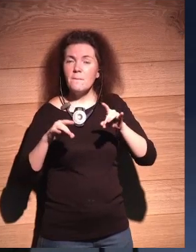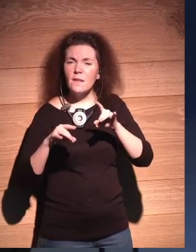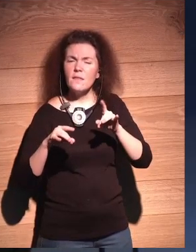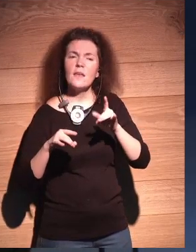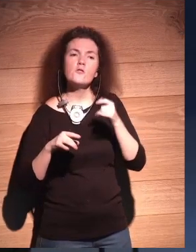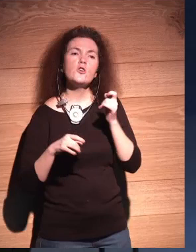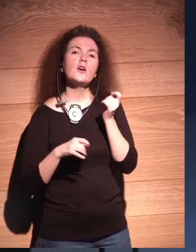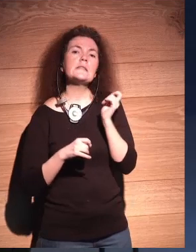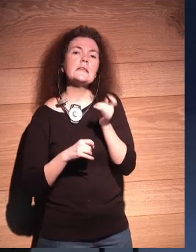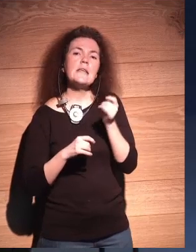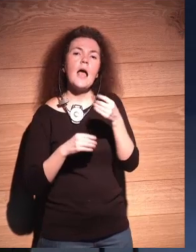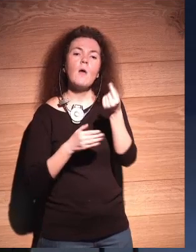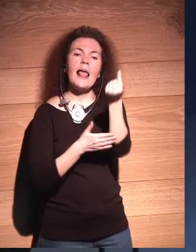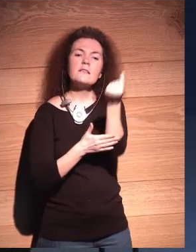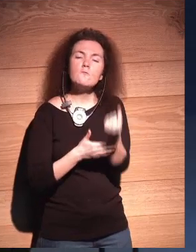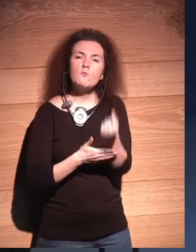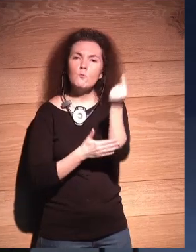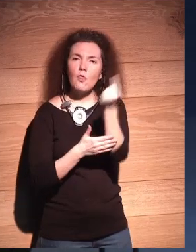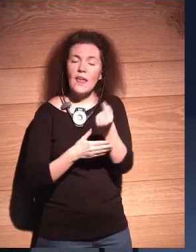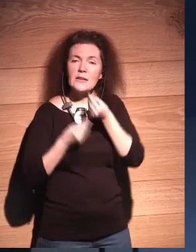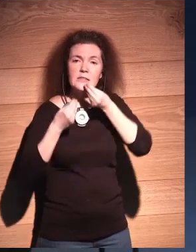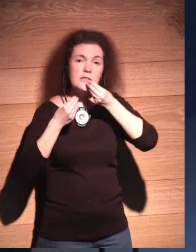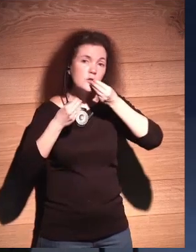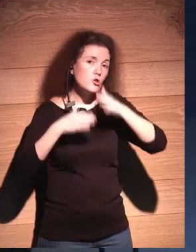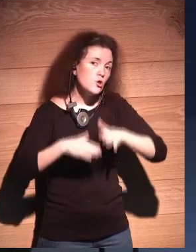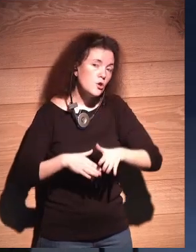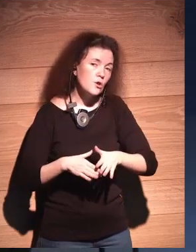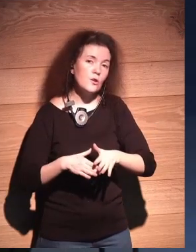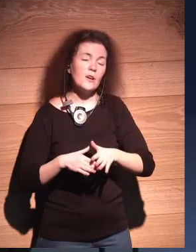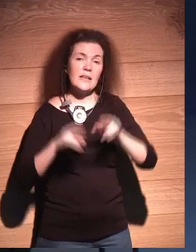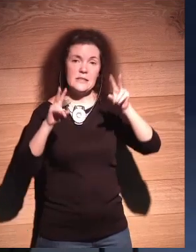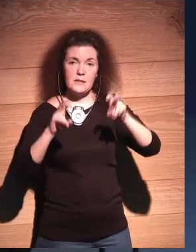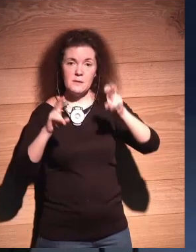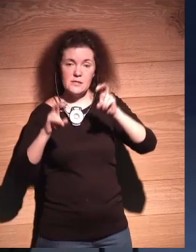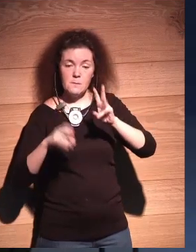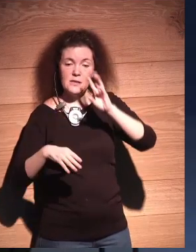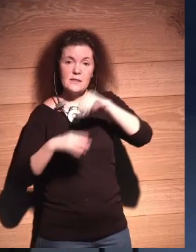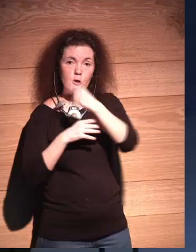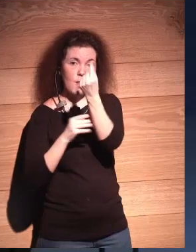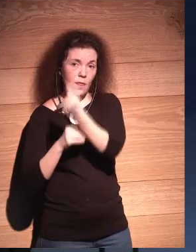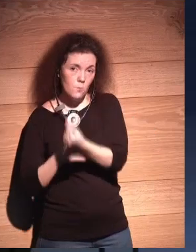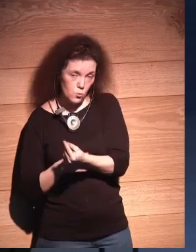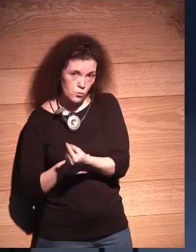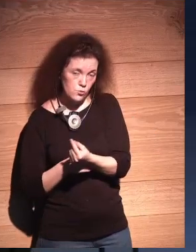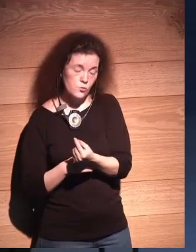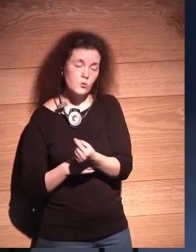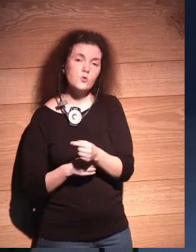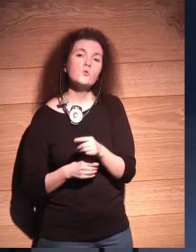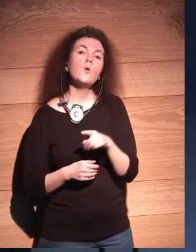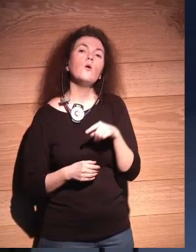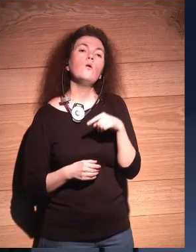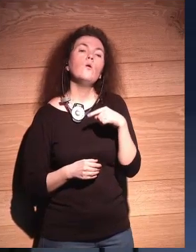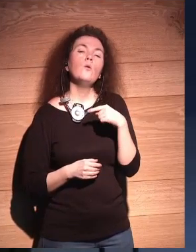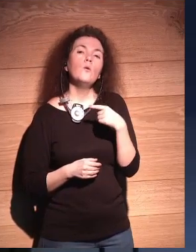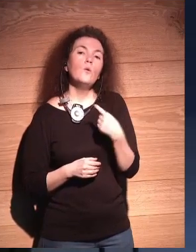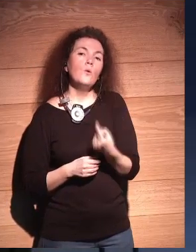the sort of stories and themes would be and do the drawings, and then the engine of the piece and